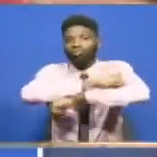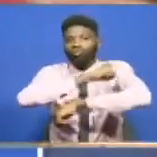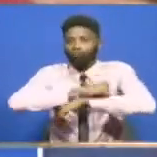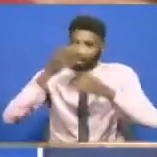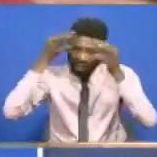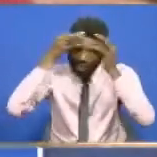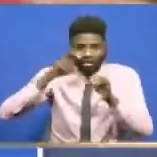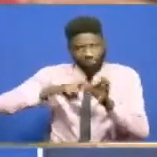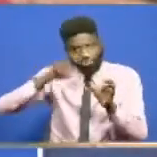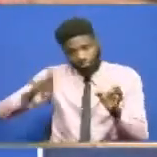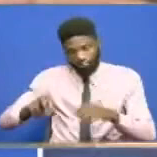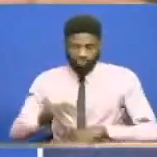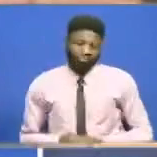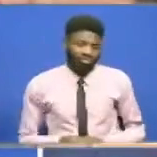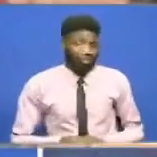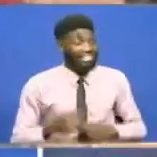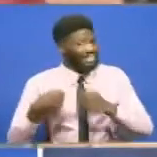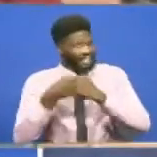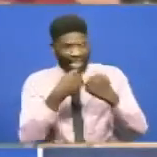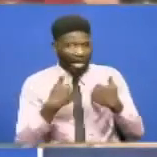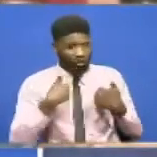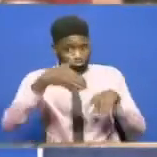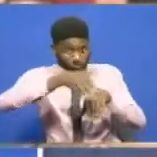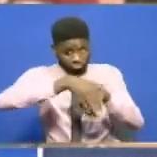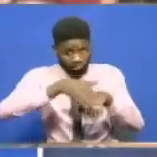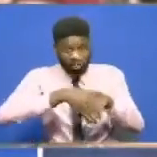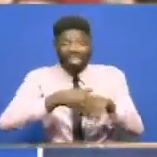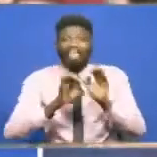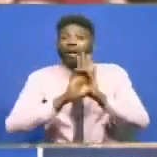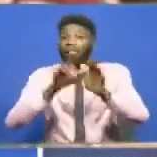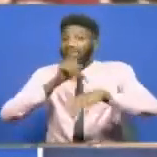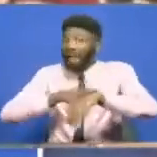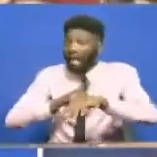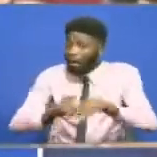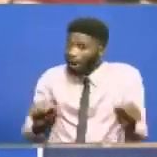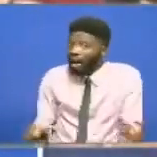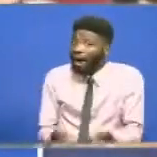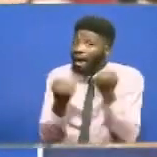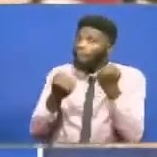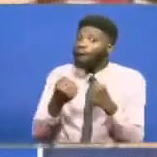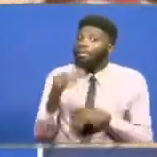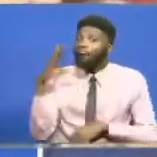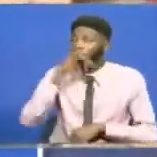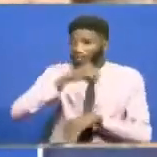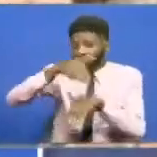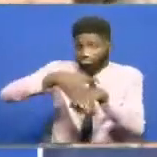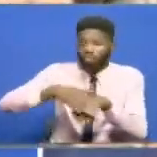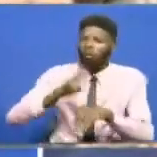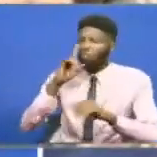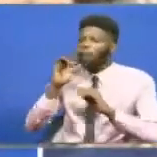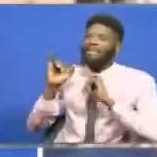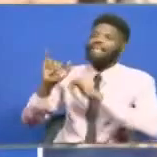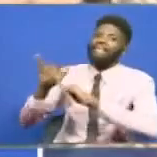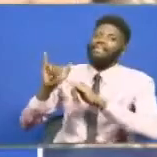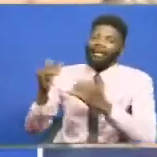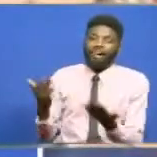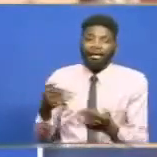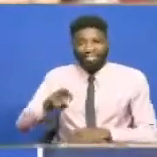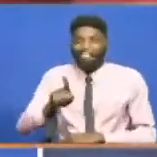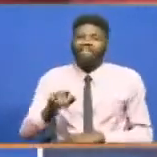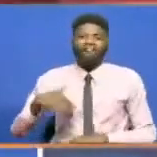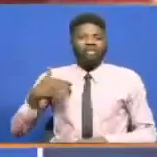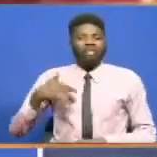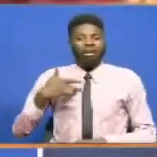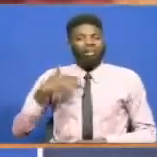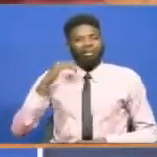sodo. Mwanafunzi unakuta wanakaa nyumbani kwa sababu wamekosa hizo vitu za kutumia. Kwa hivyo wanakuwa shy kuja